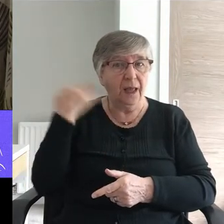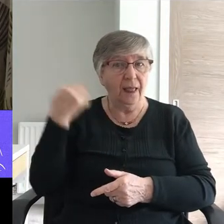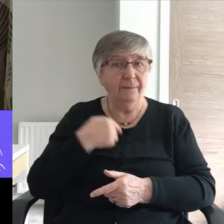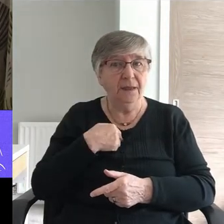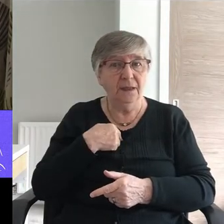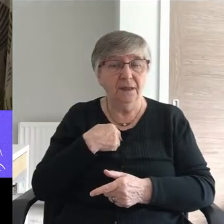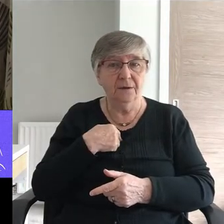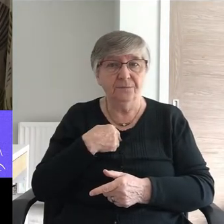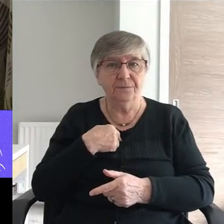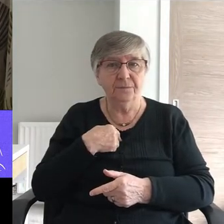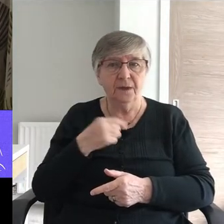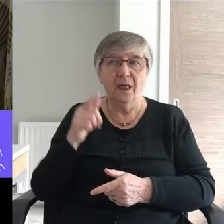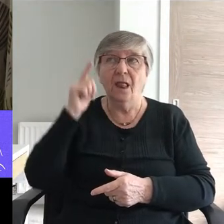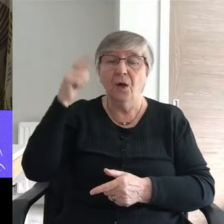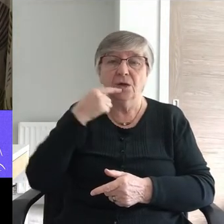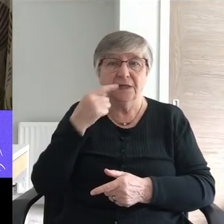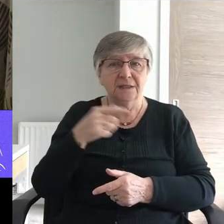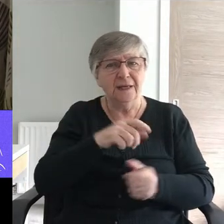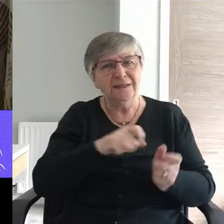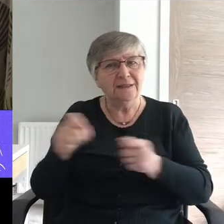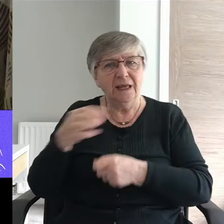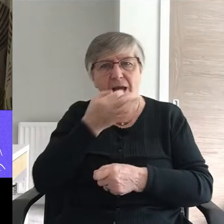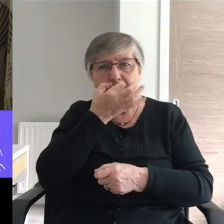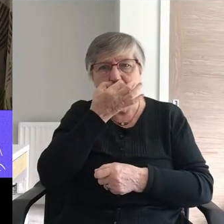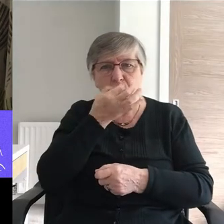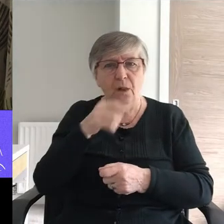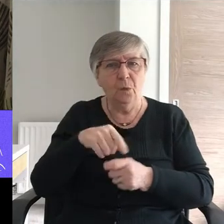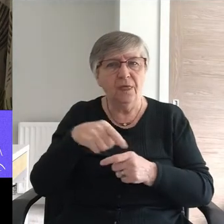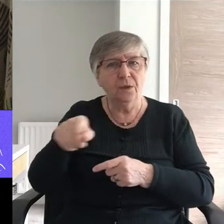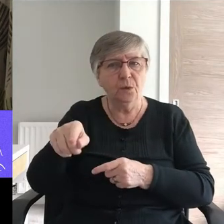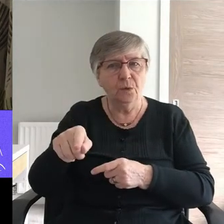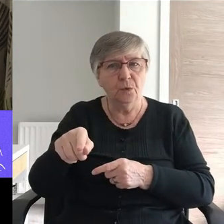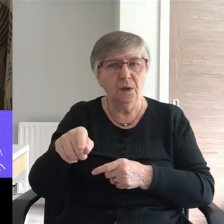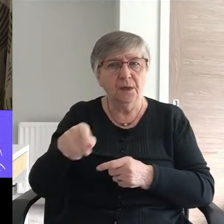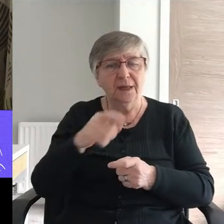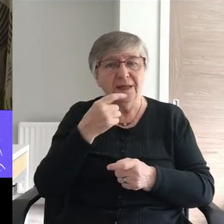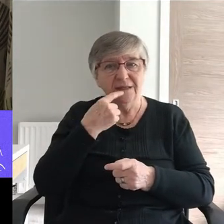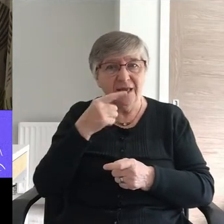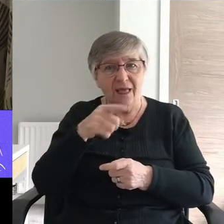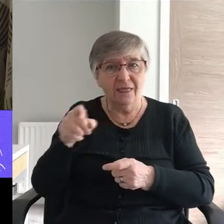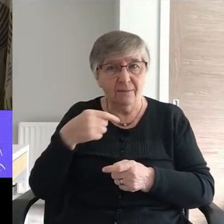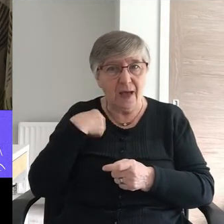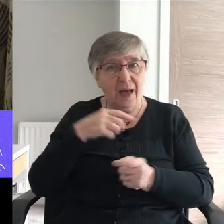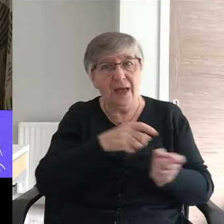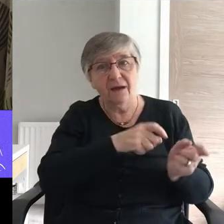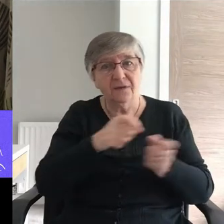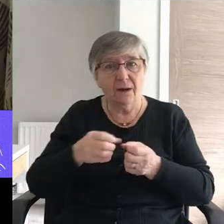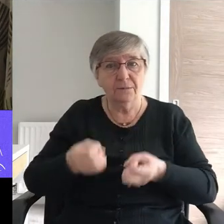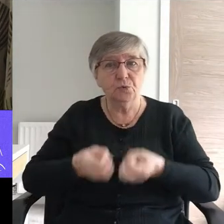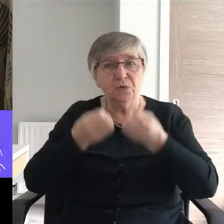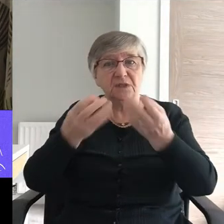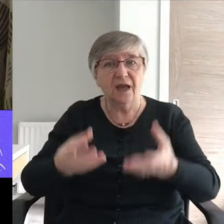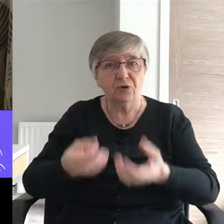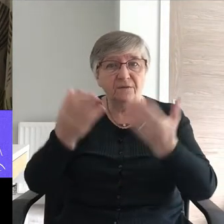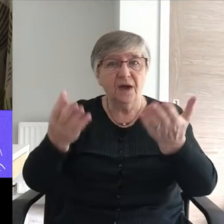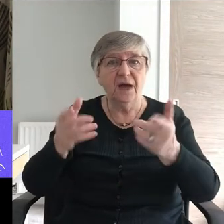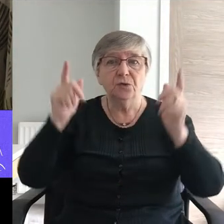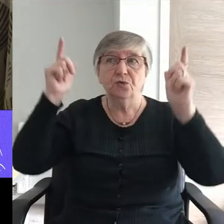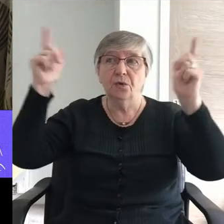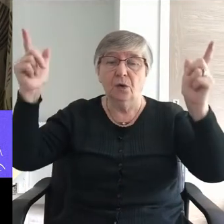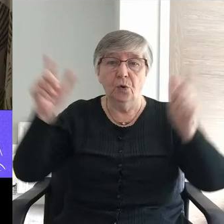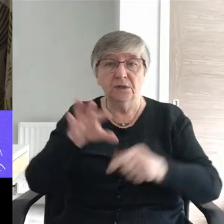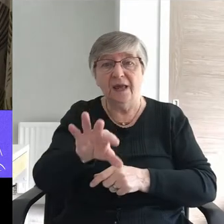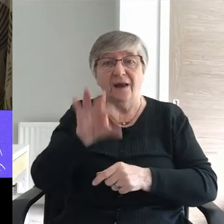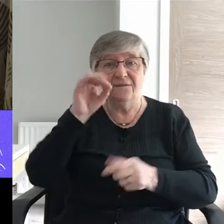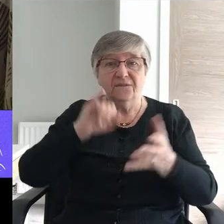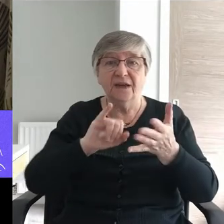Lord said, "Take a heifer with you and say, 'I have come to sacrifice to the Lord.' Invite Jesse